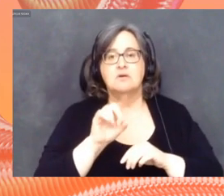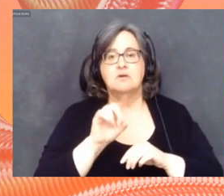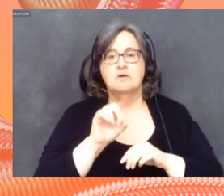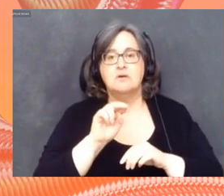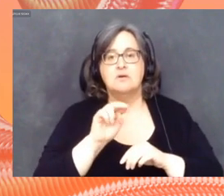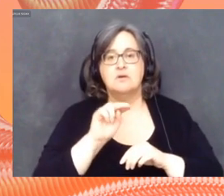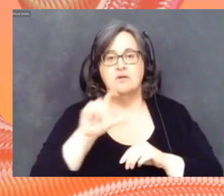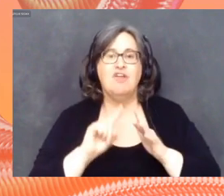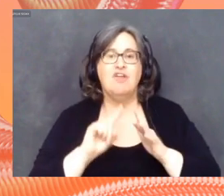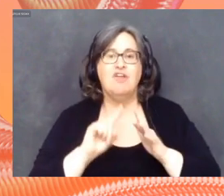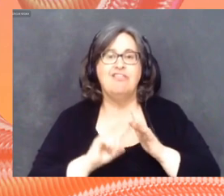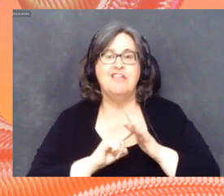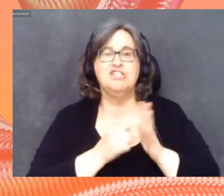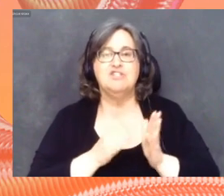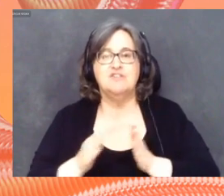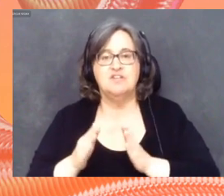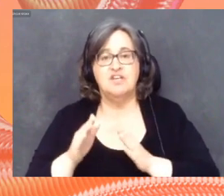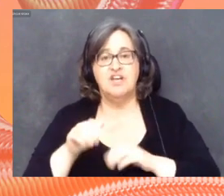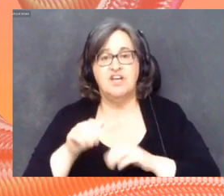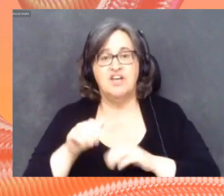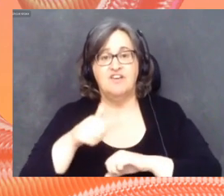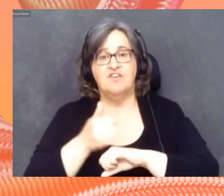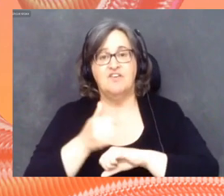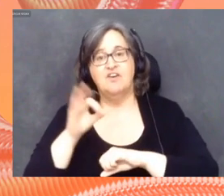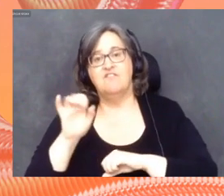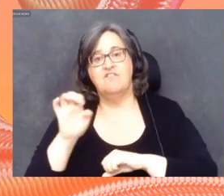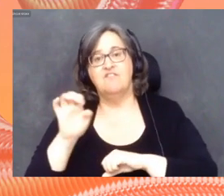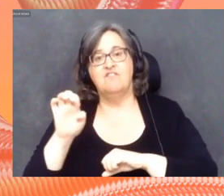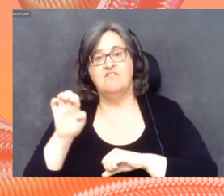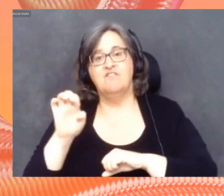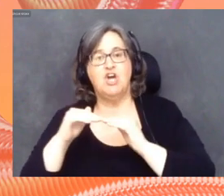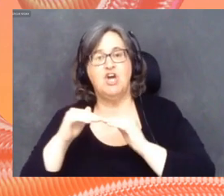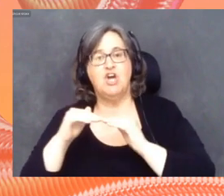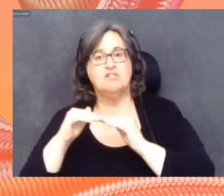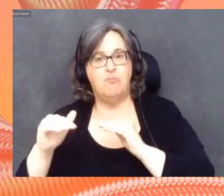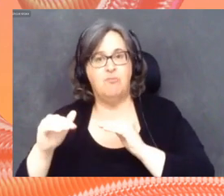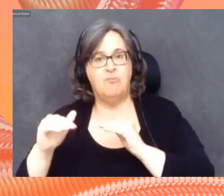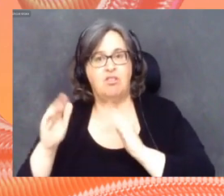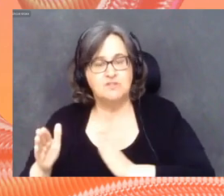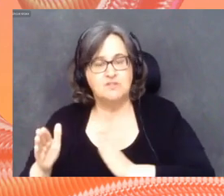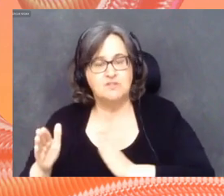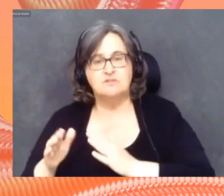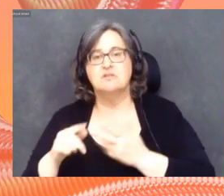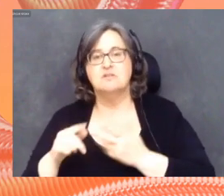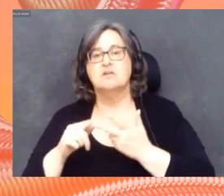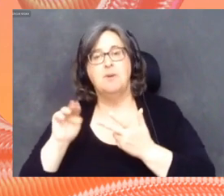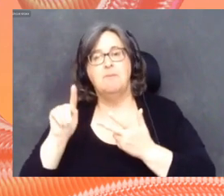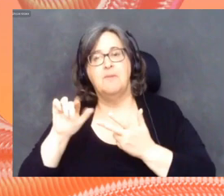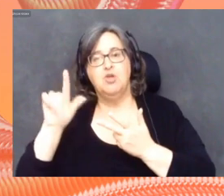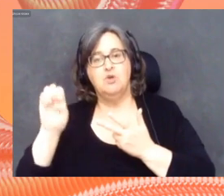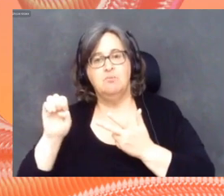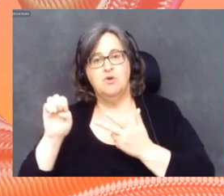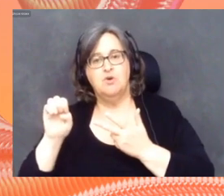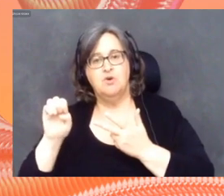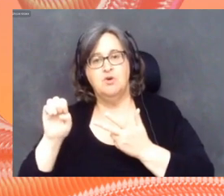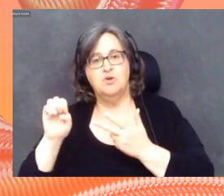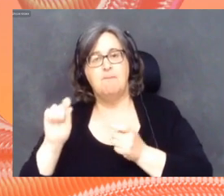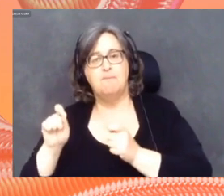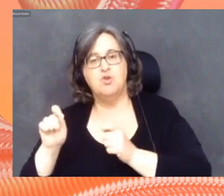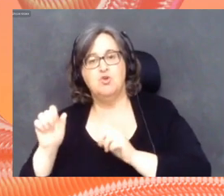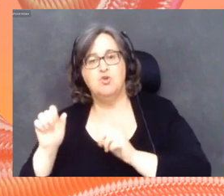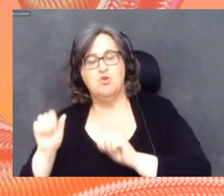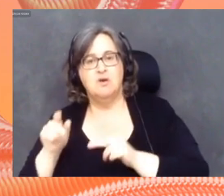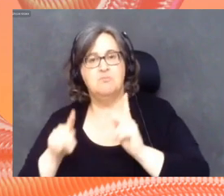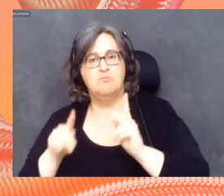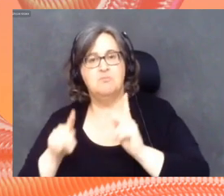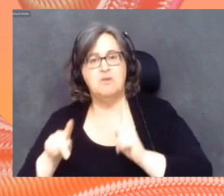initiators, great. Fixed are stabilizers, and mutable are the ones that are in the process of